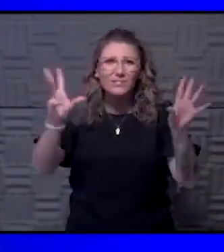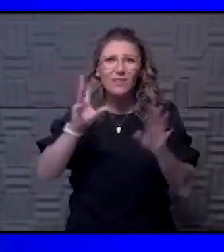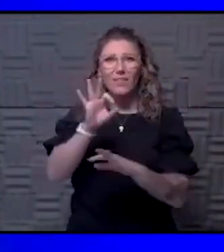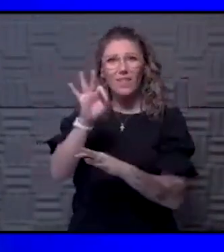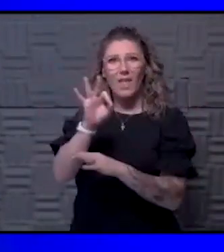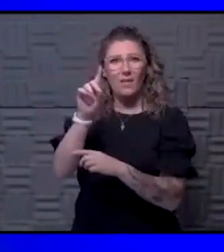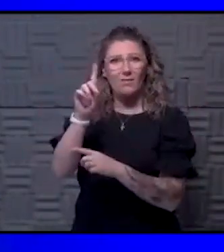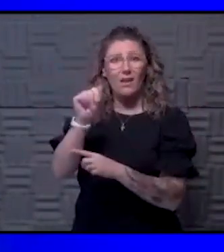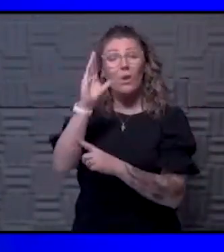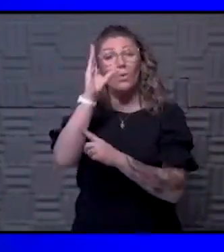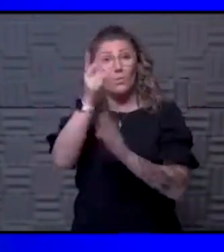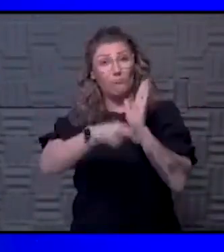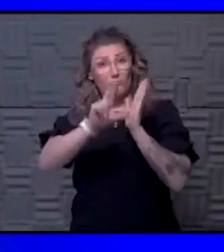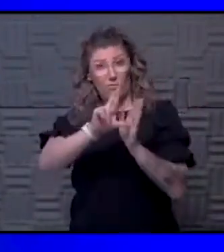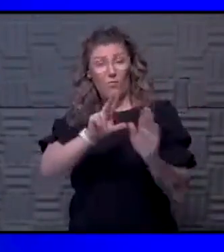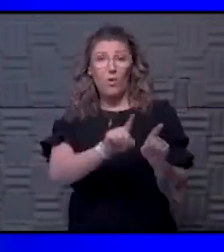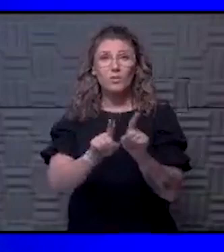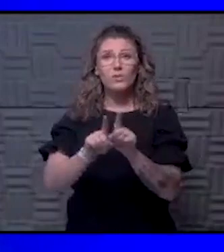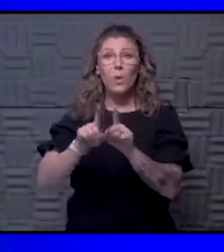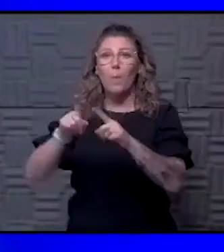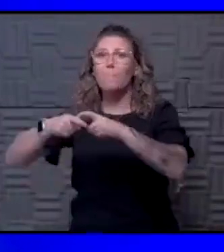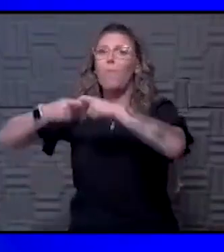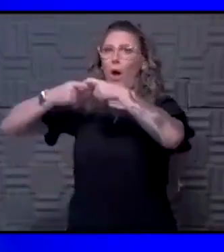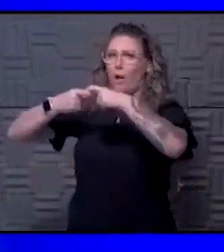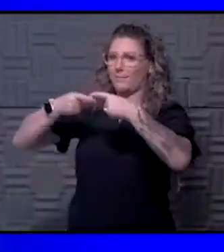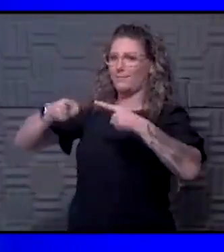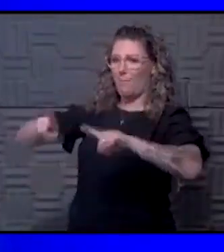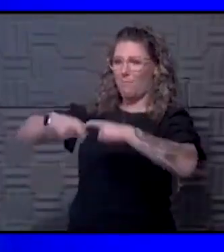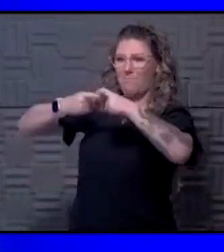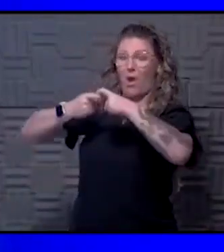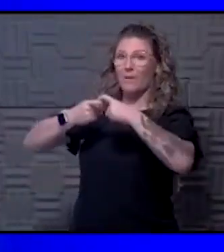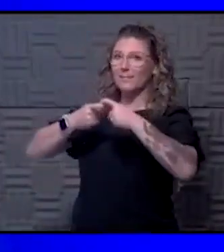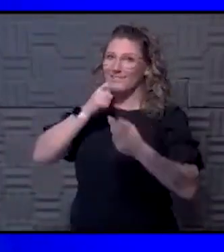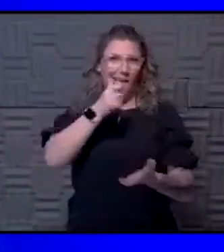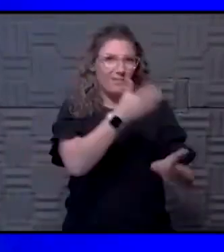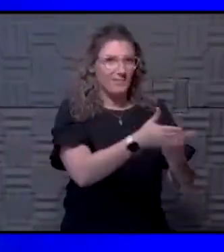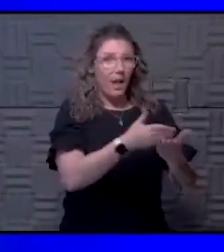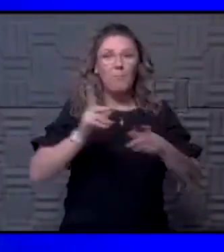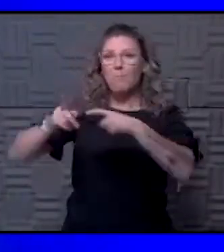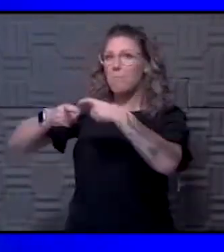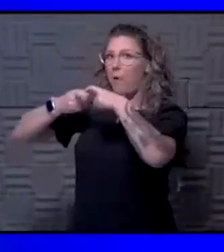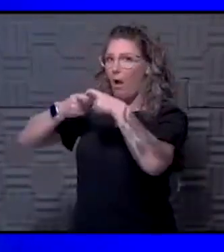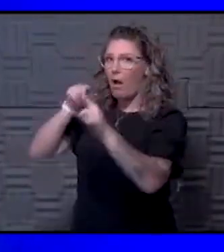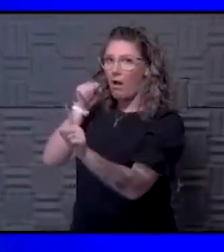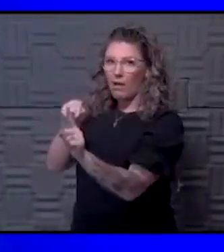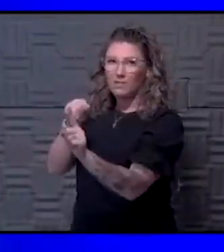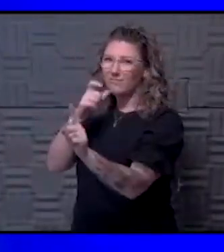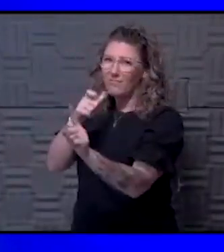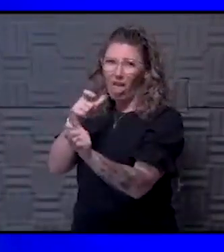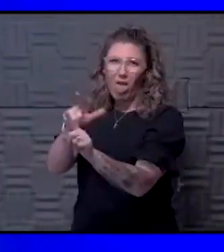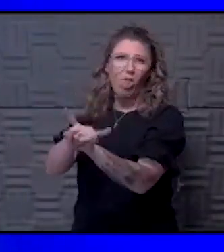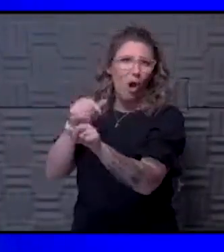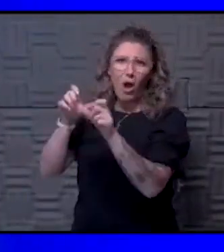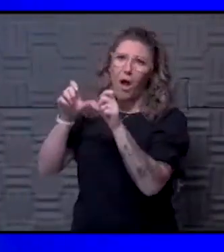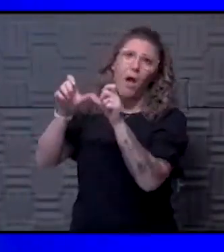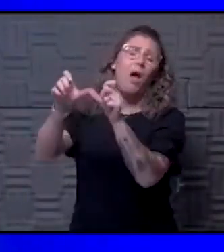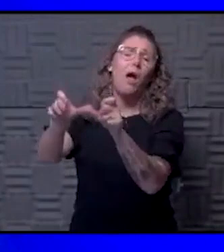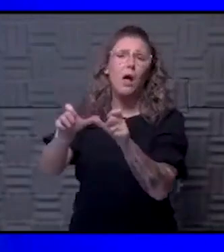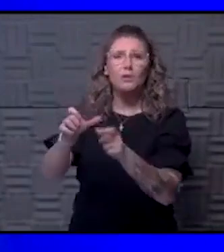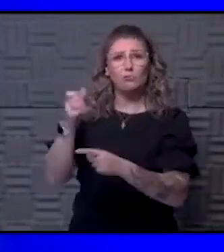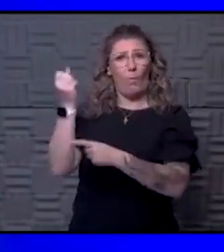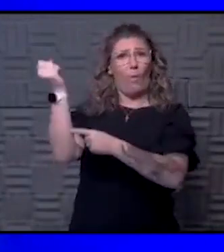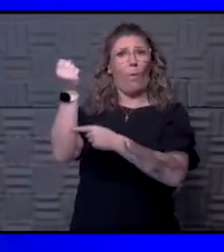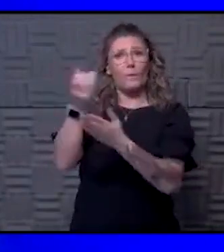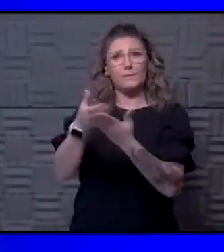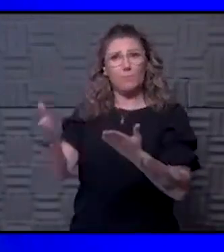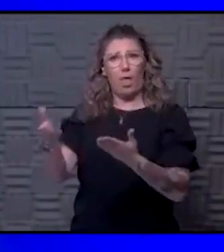to be reviewing these things. So this pause, really, I think we don't anticipate it's going to be very long. So we're asking people to hold their